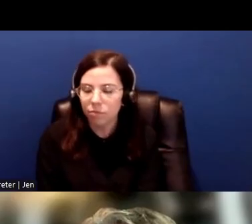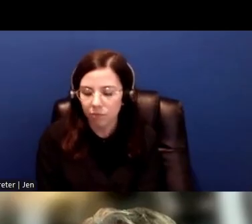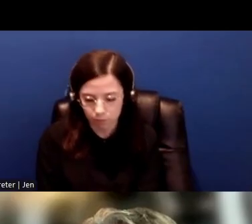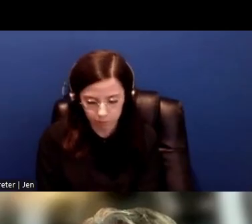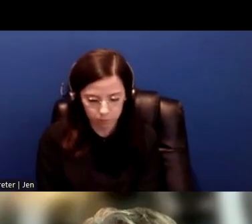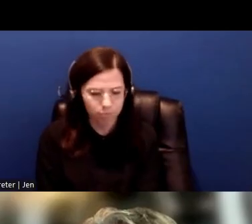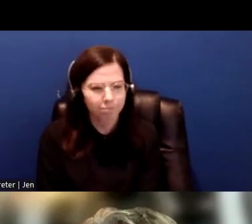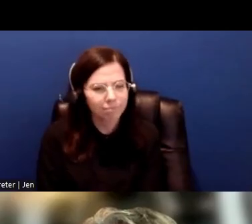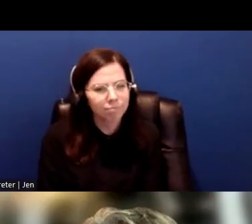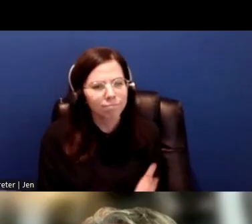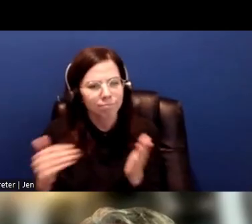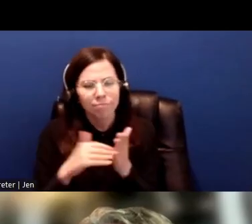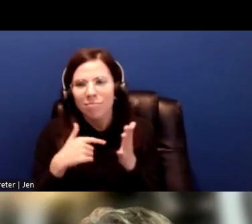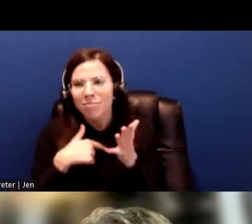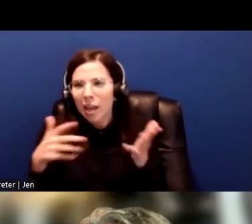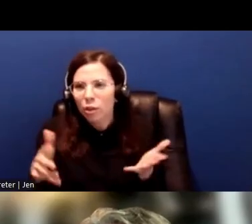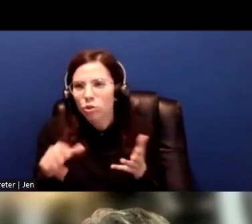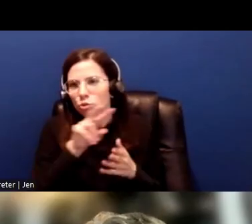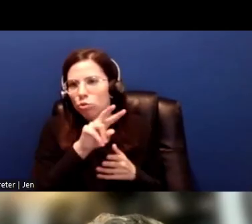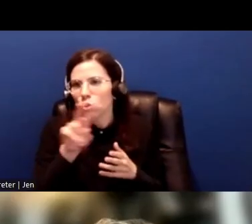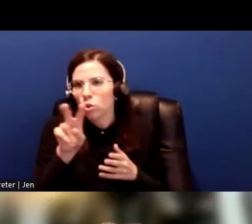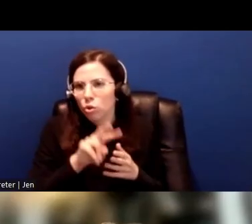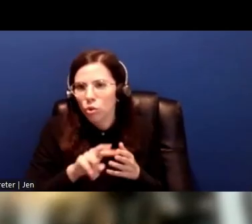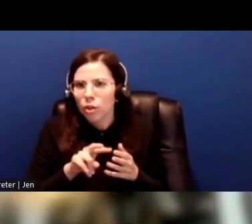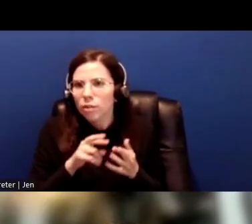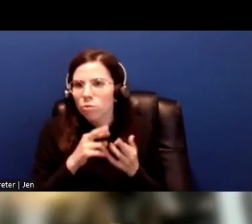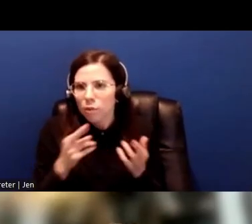encourage everyone to look in those resources. And